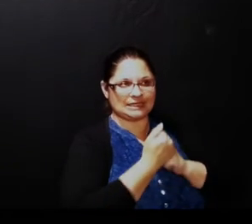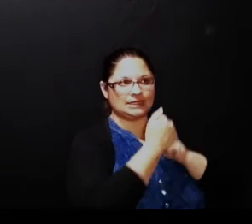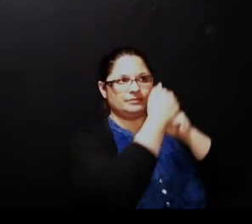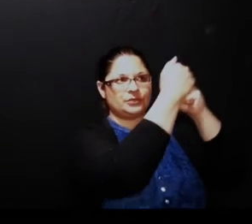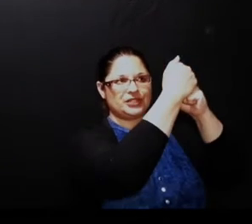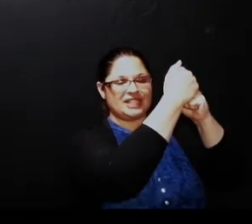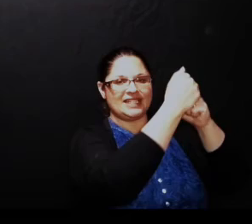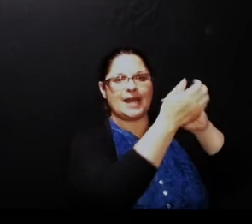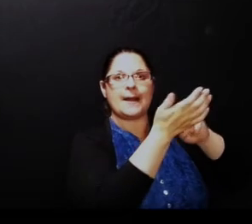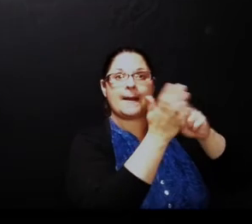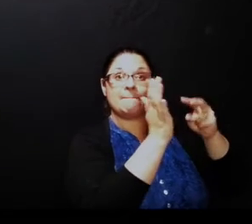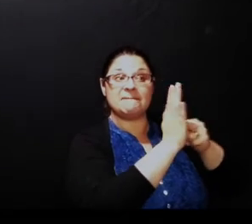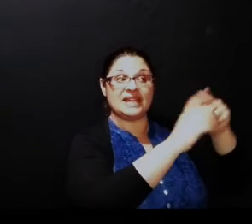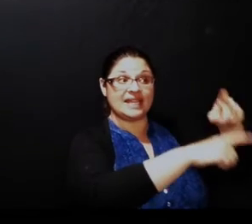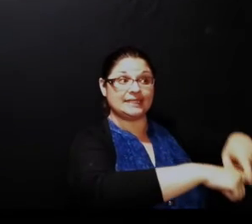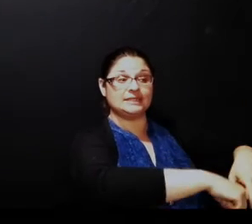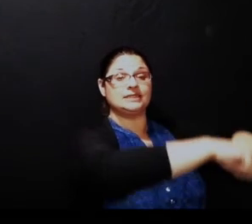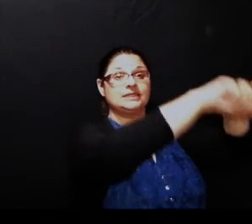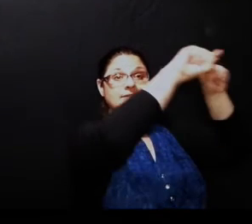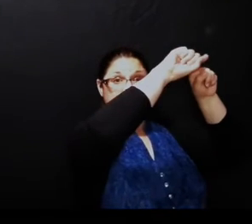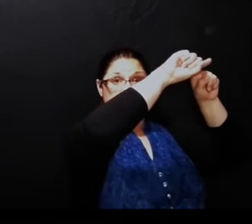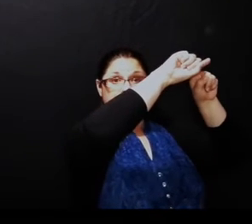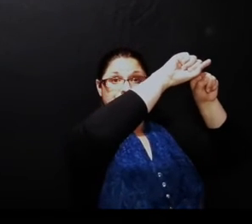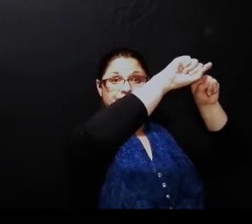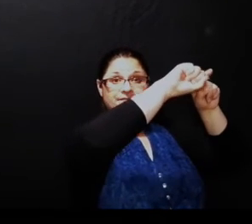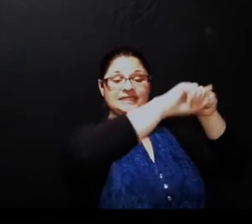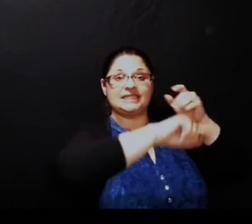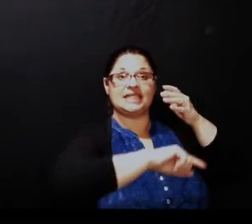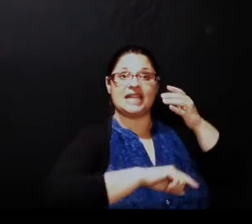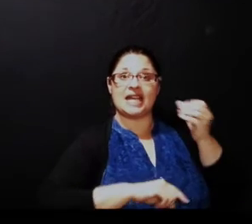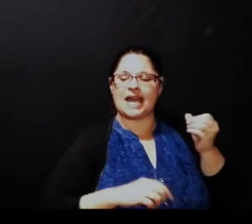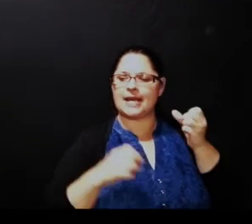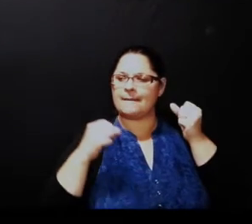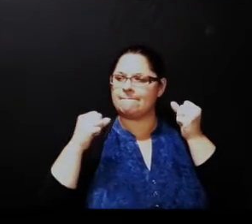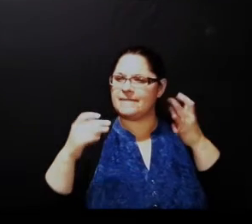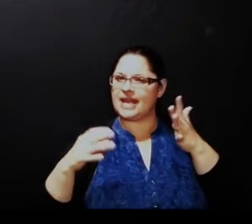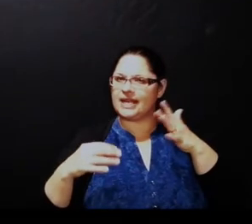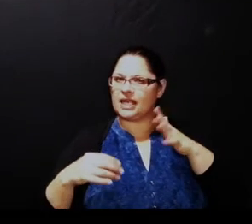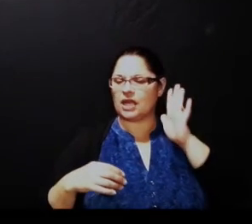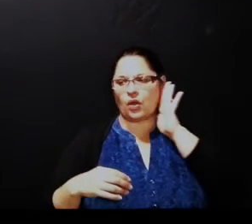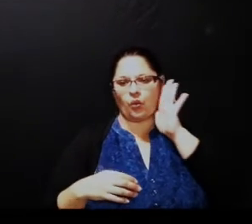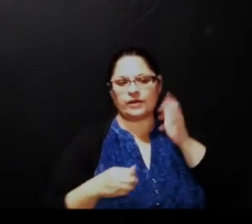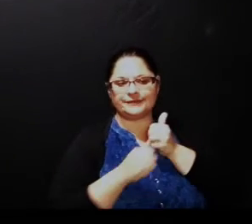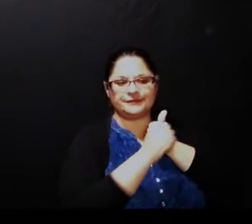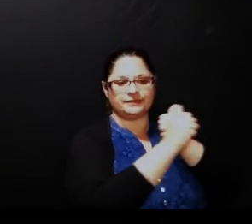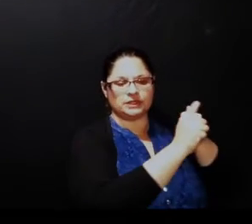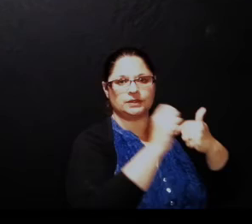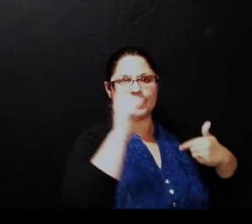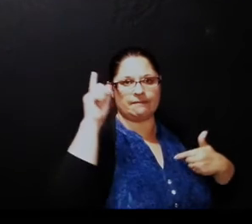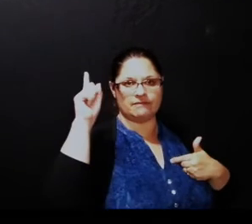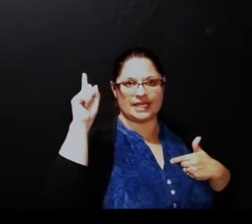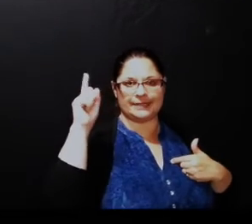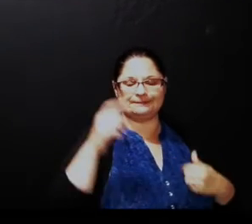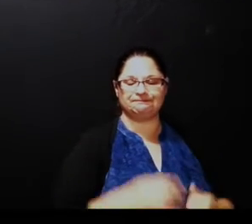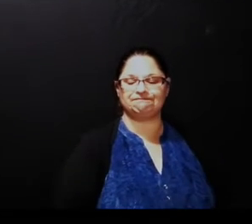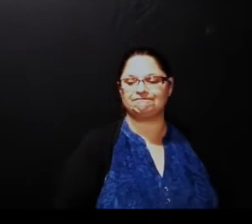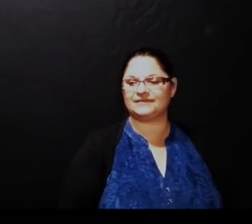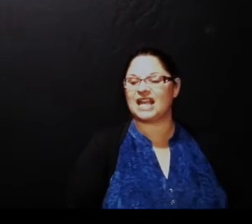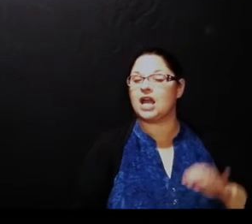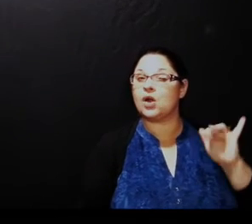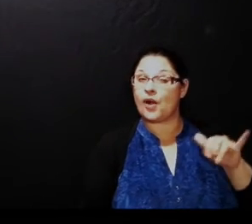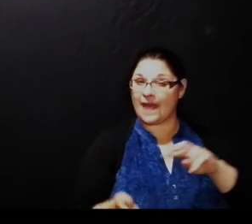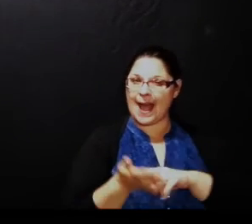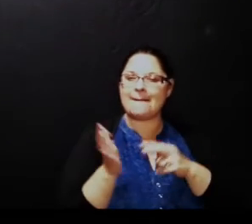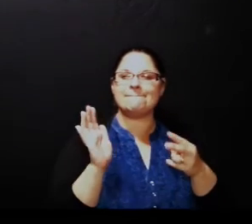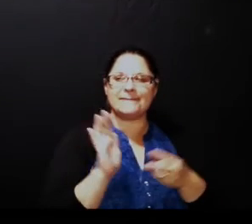Jesus tells the multitude his feet are going to be lifted off of the ground of the earth by the old rugged